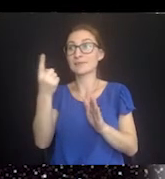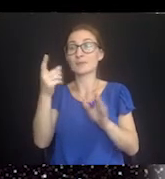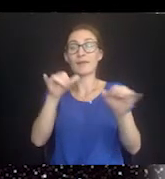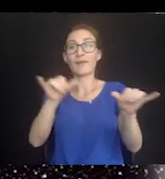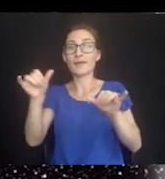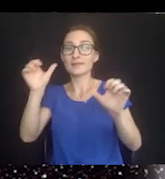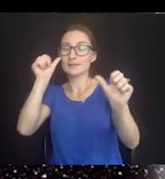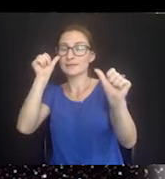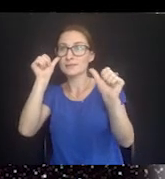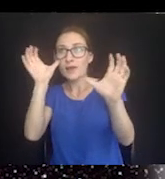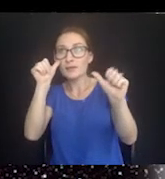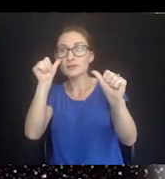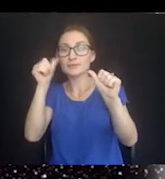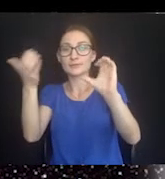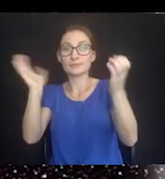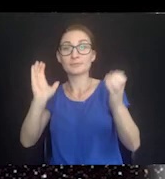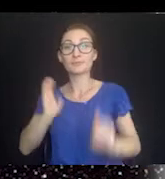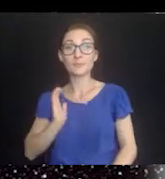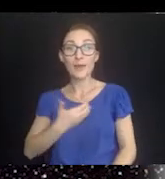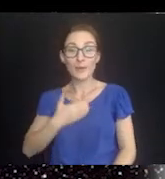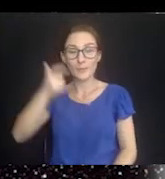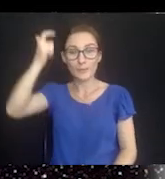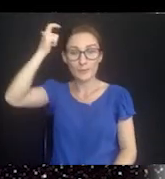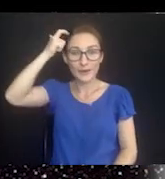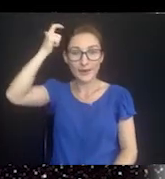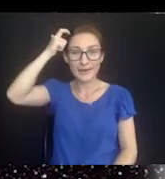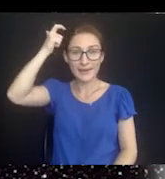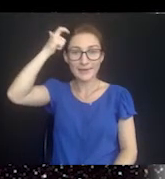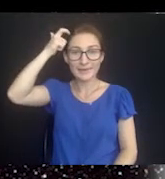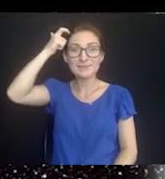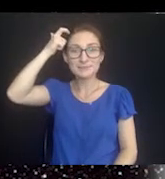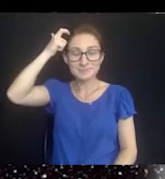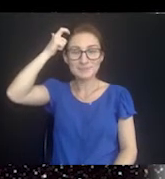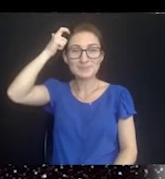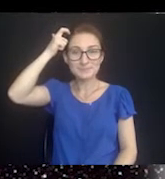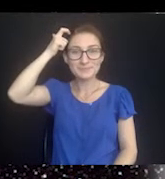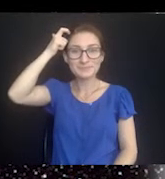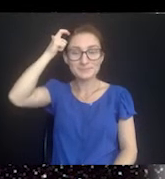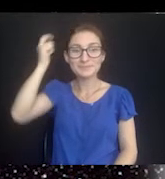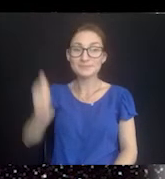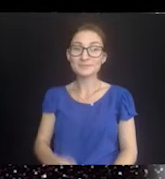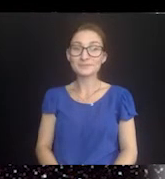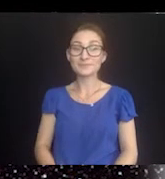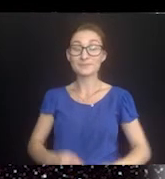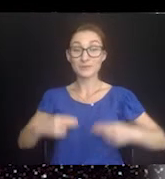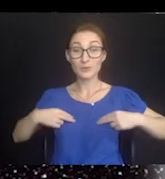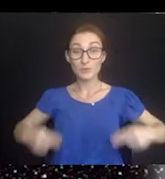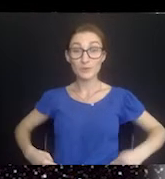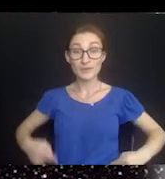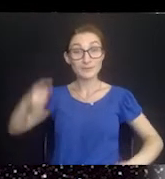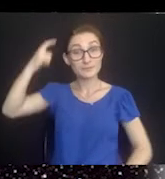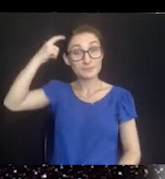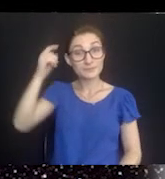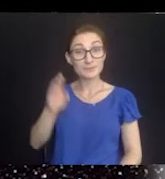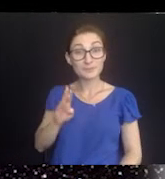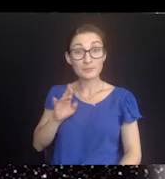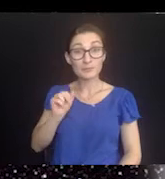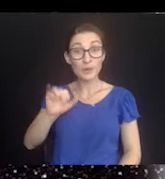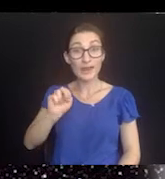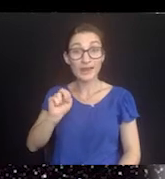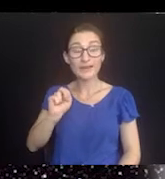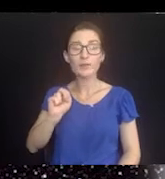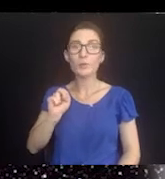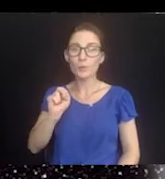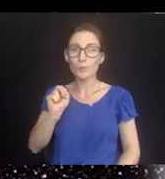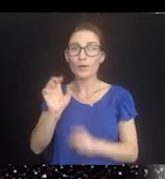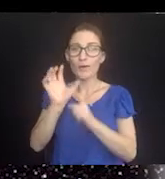find anything as astonishing as the human brain. I mean, all brains are astonishing, and the human